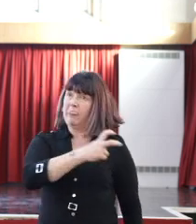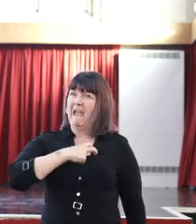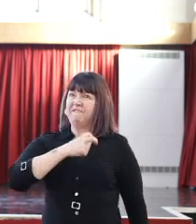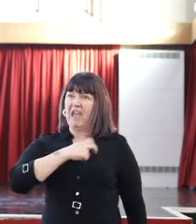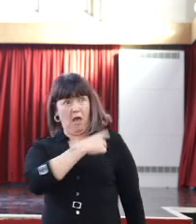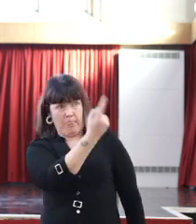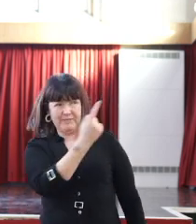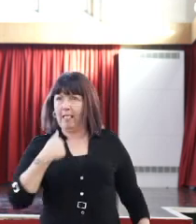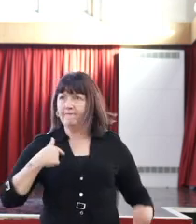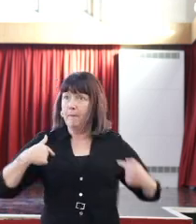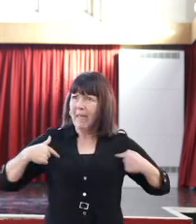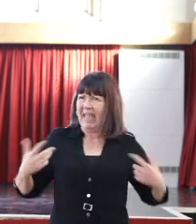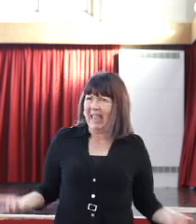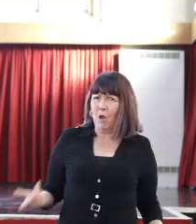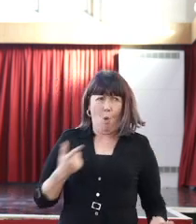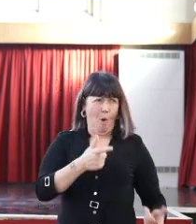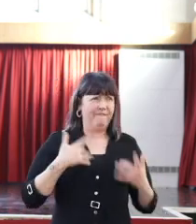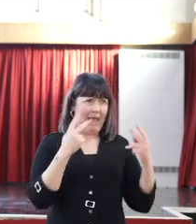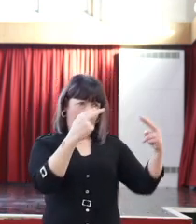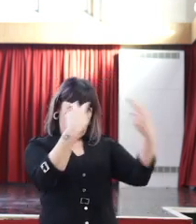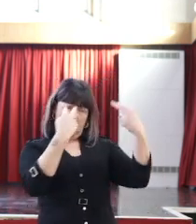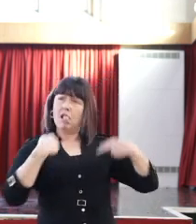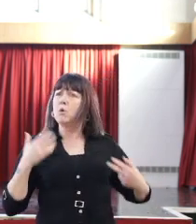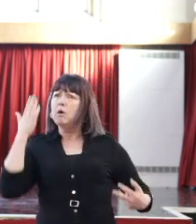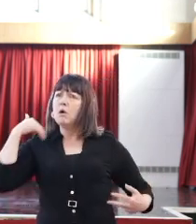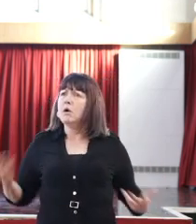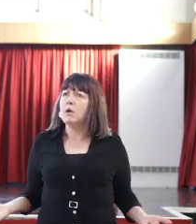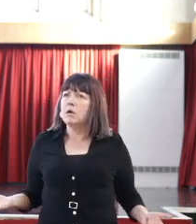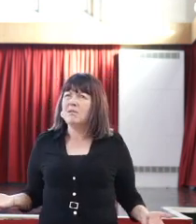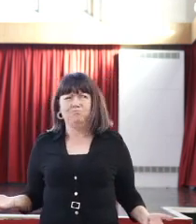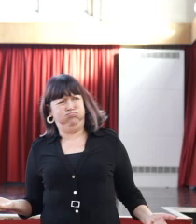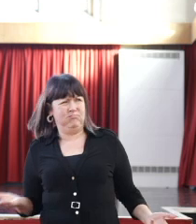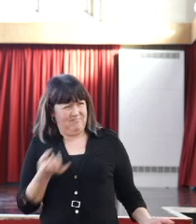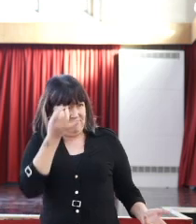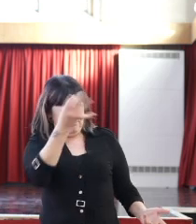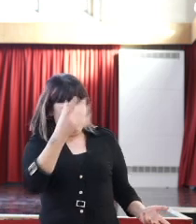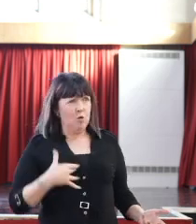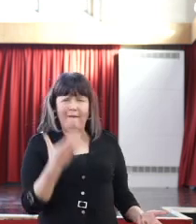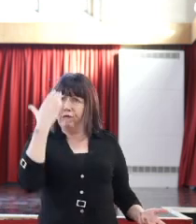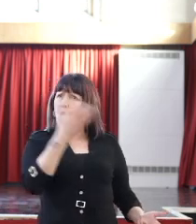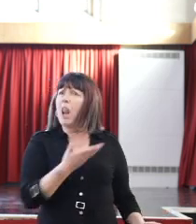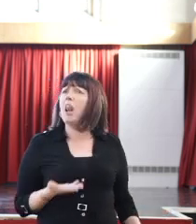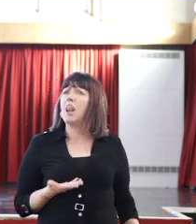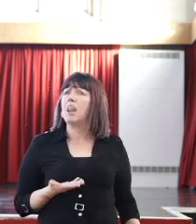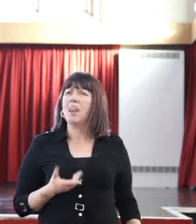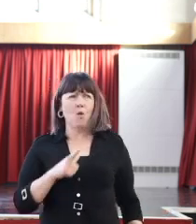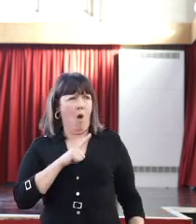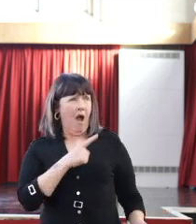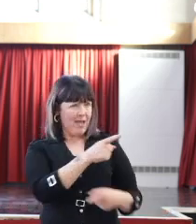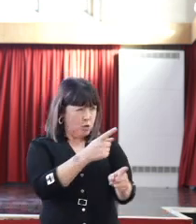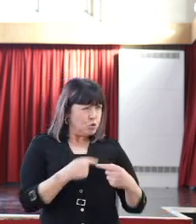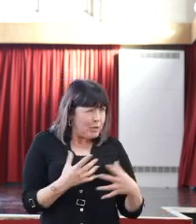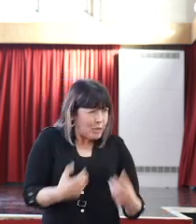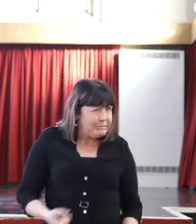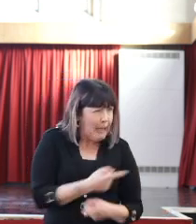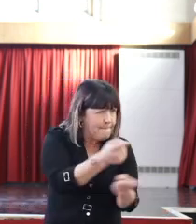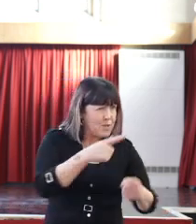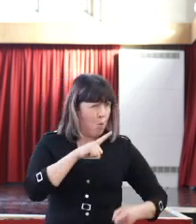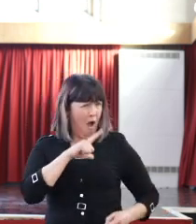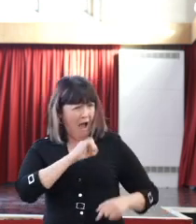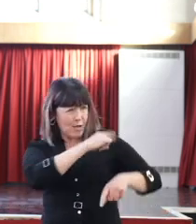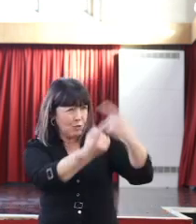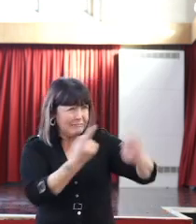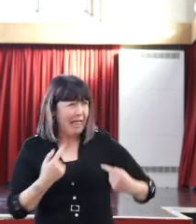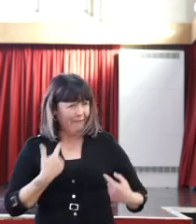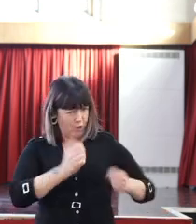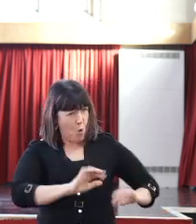in front of you becomes a demon they'd wish dead. These empty acolytes are fools. Cynics separate us, these ghouls force fights for crumbs and dirt